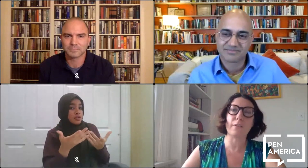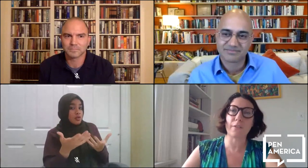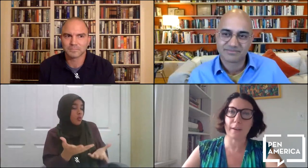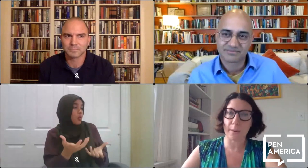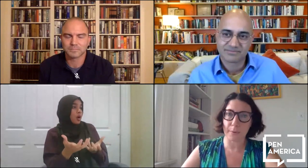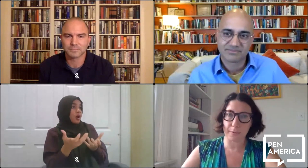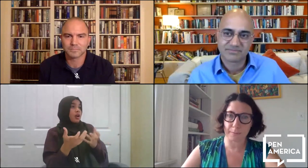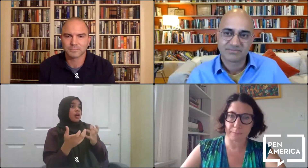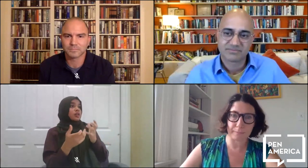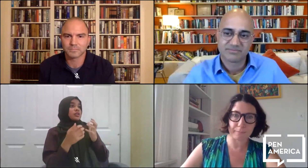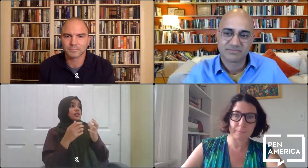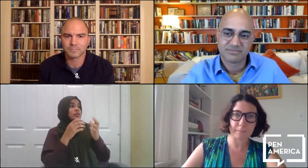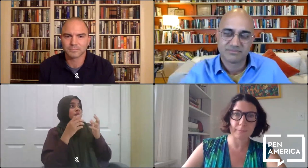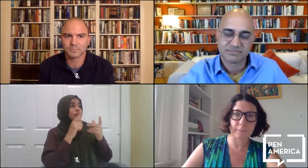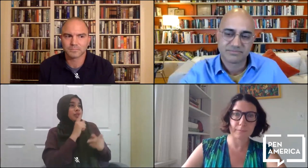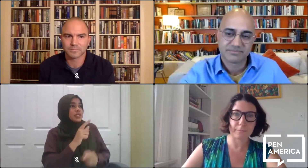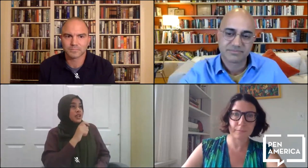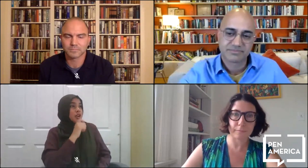so unforgettable?